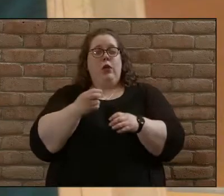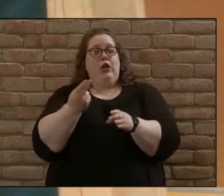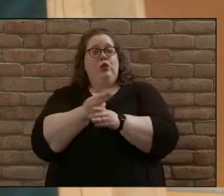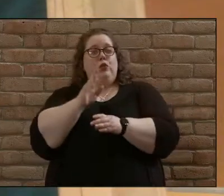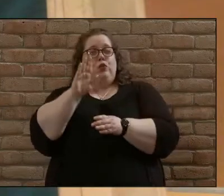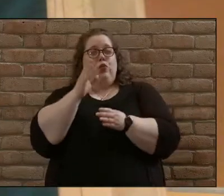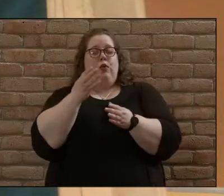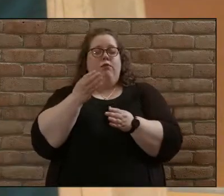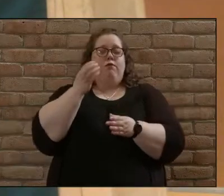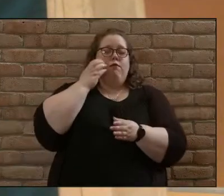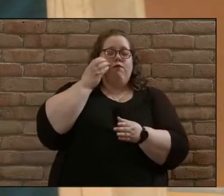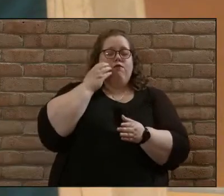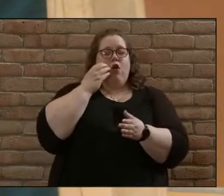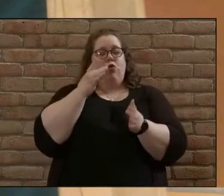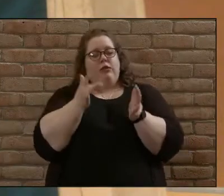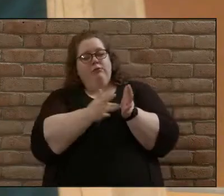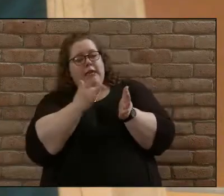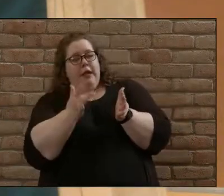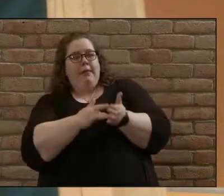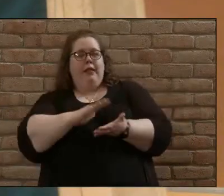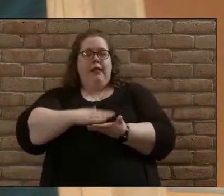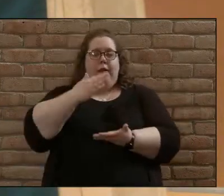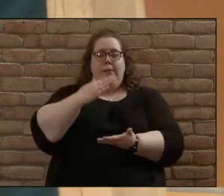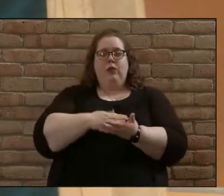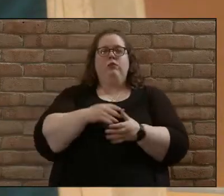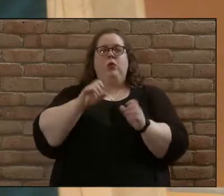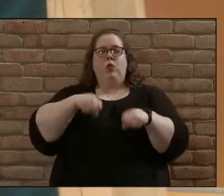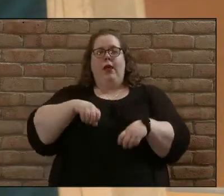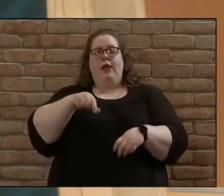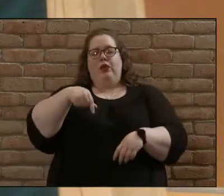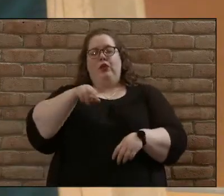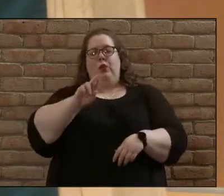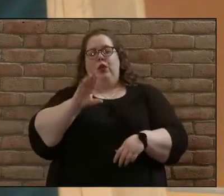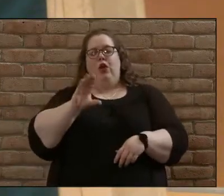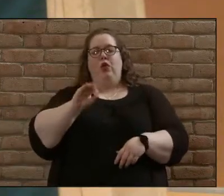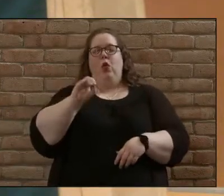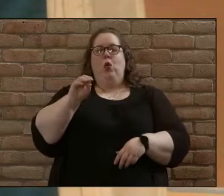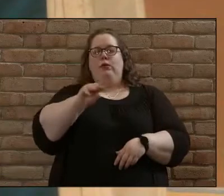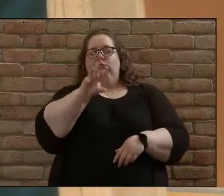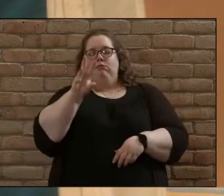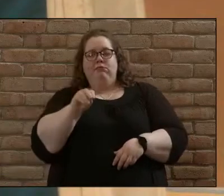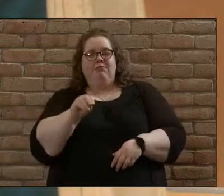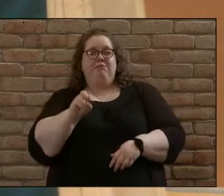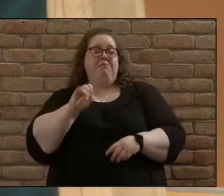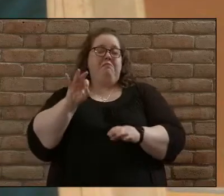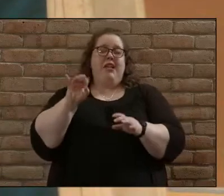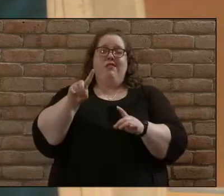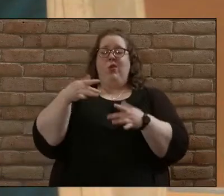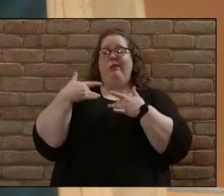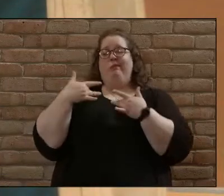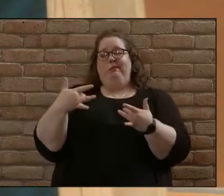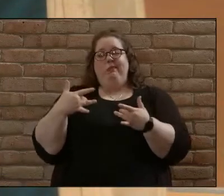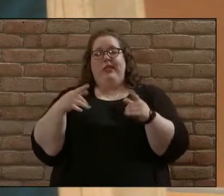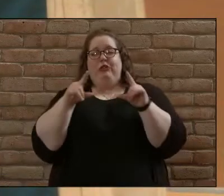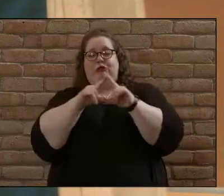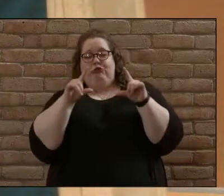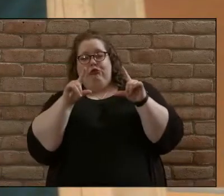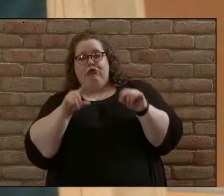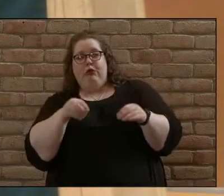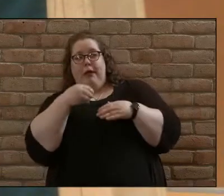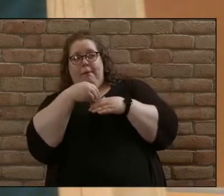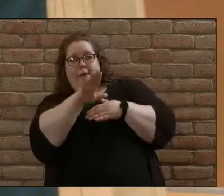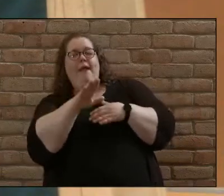QR code. If you're in the habit of providing a check, you can mail that to the church office. You